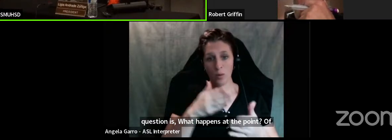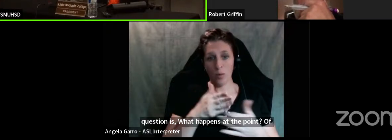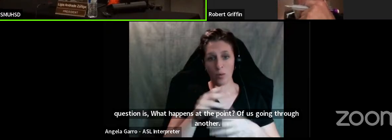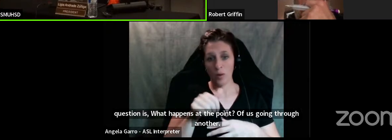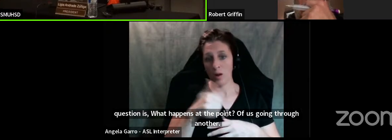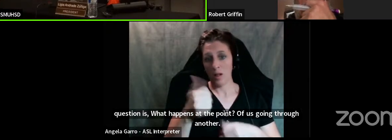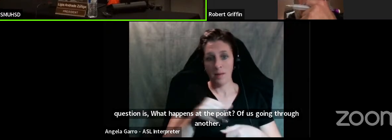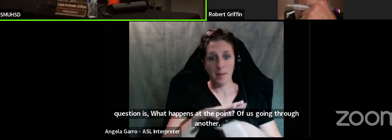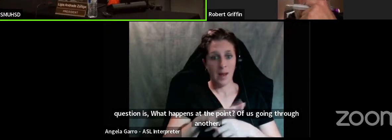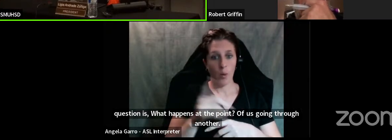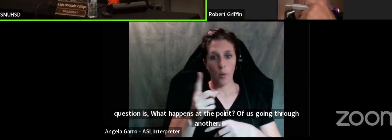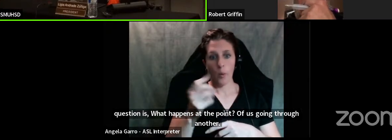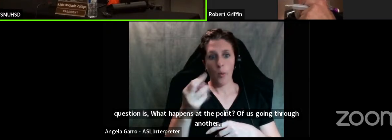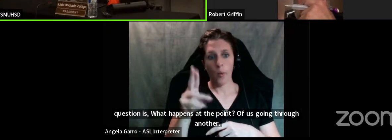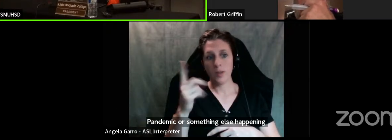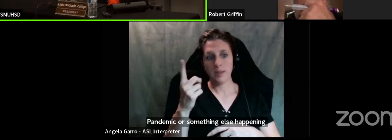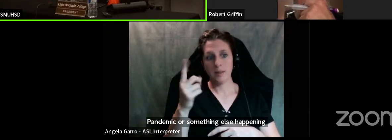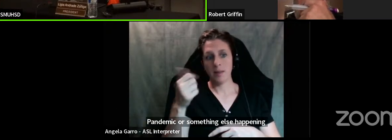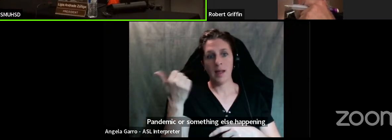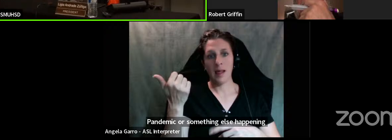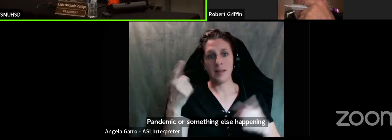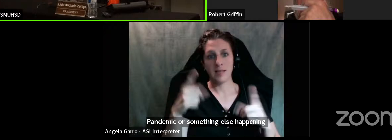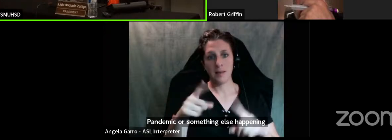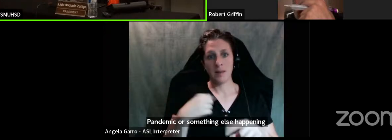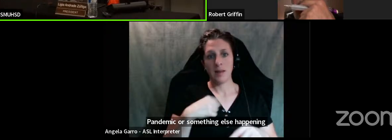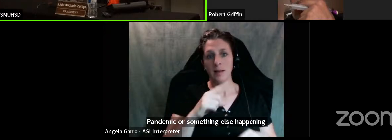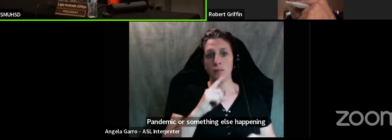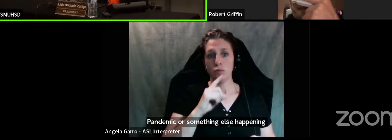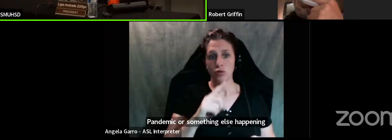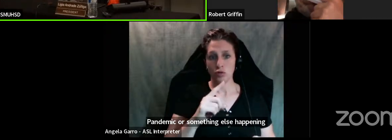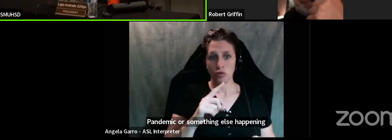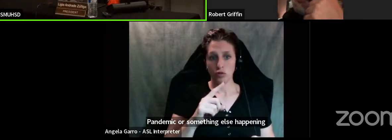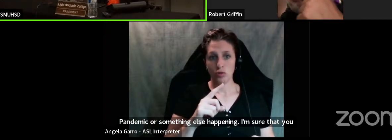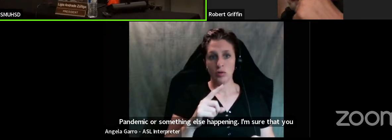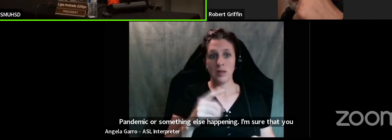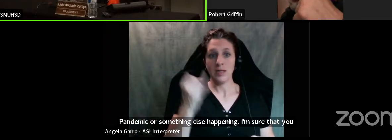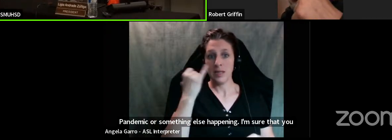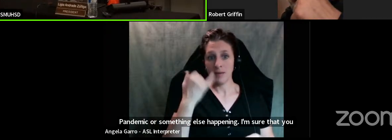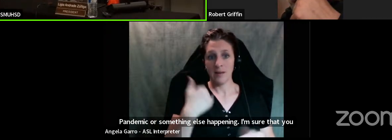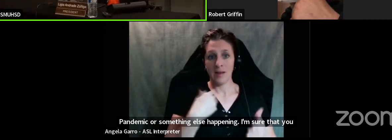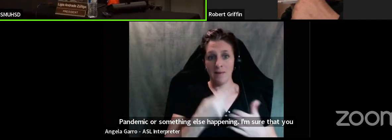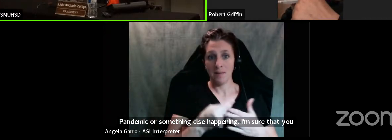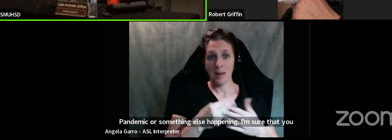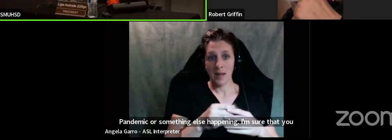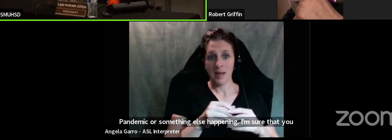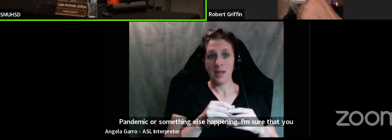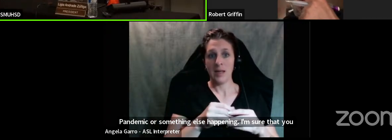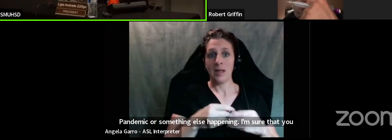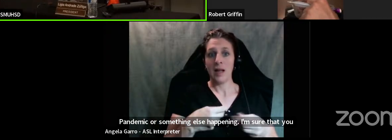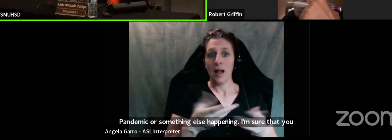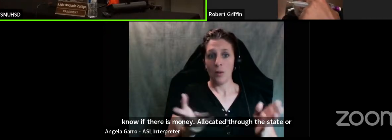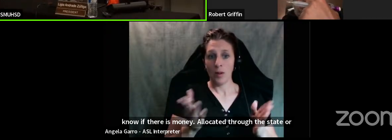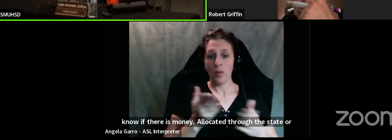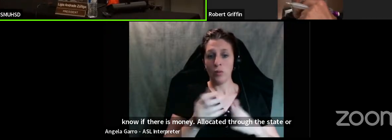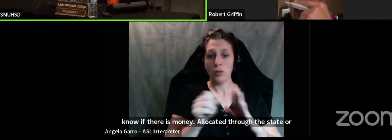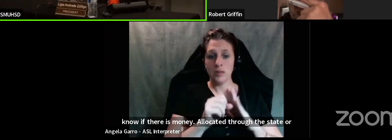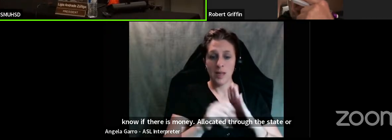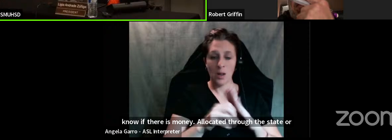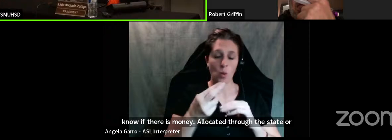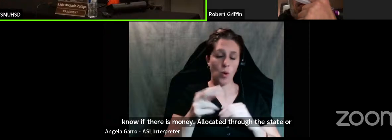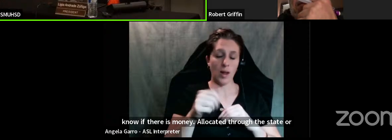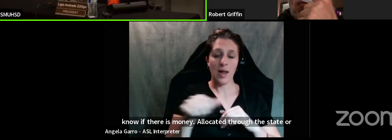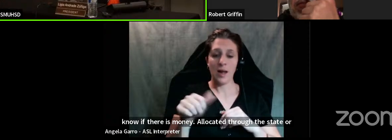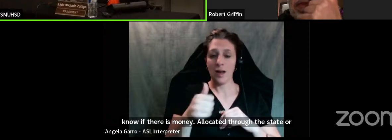else happening? I'm sure that, if there is money allocated through the state or through any other